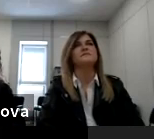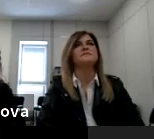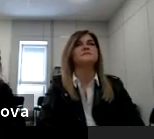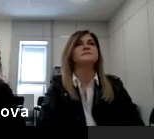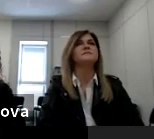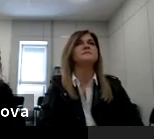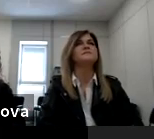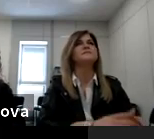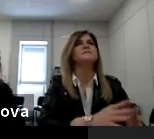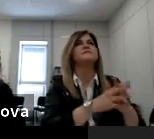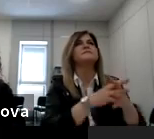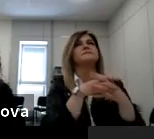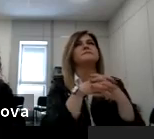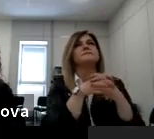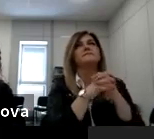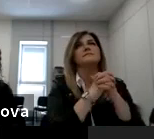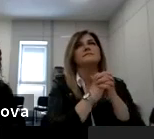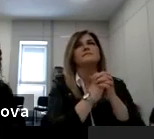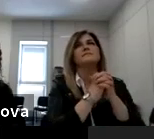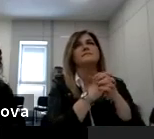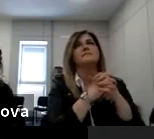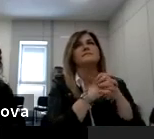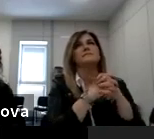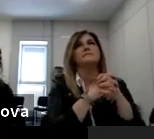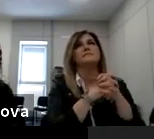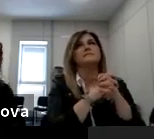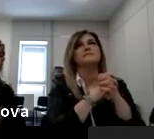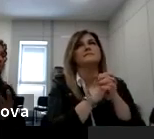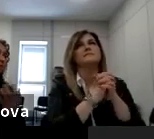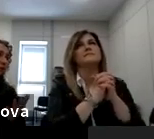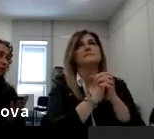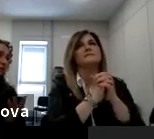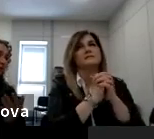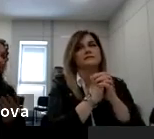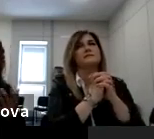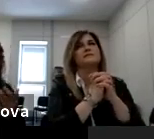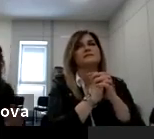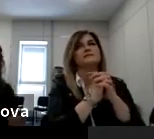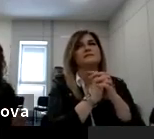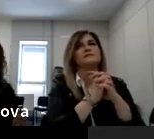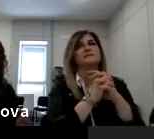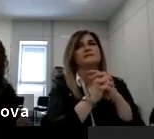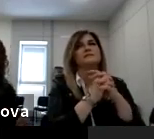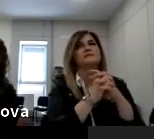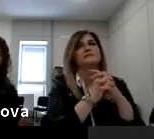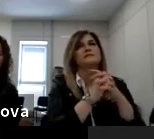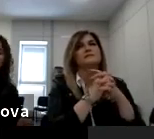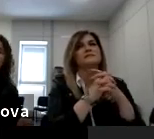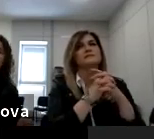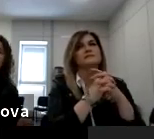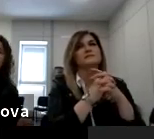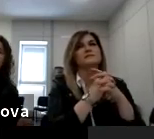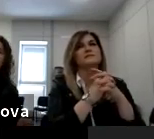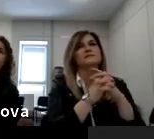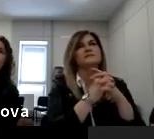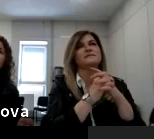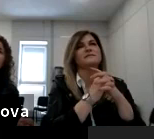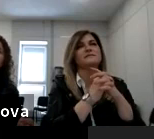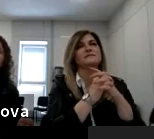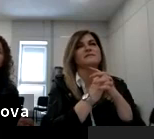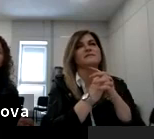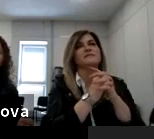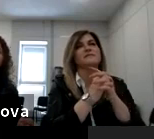the color of polycarbonate doesn't matter. That's what I want to say.